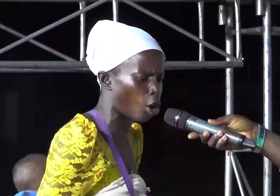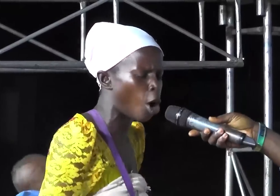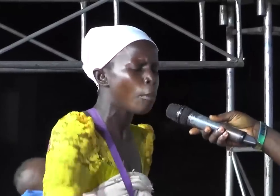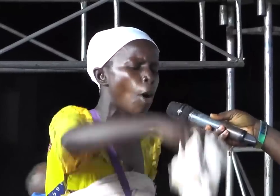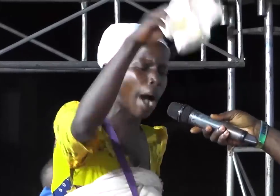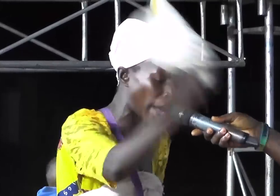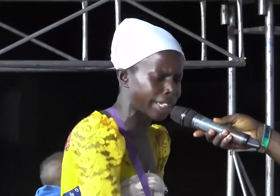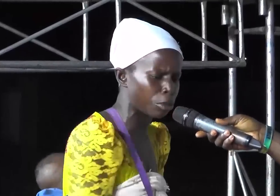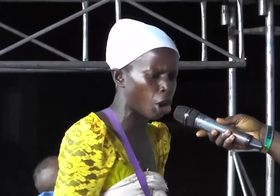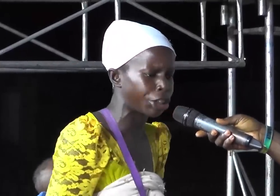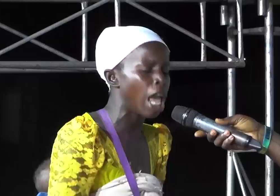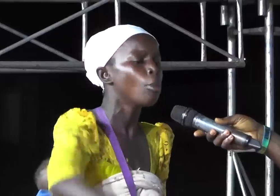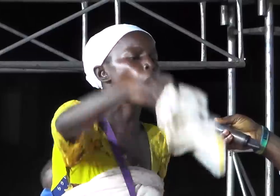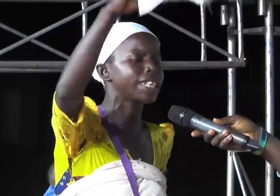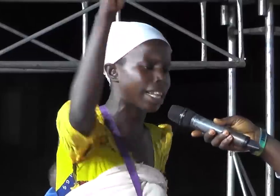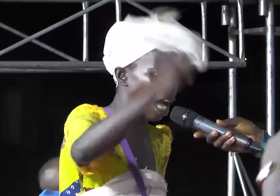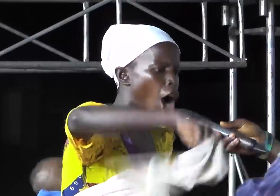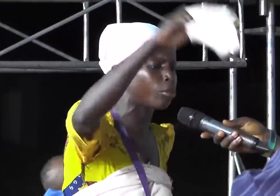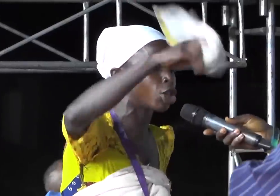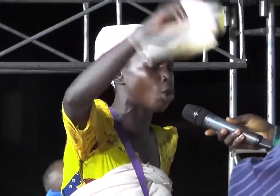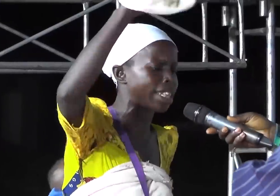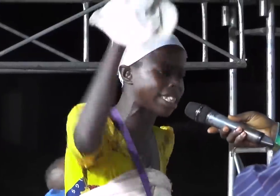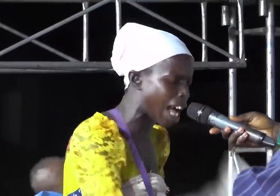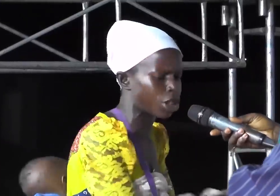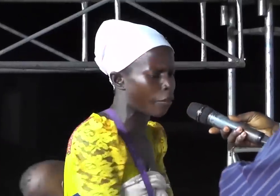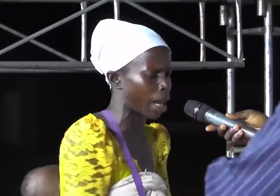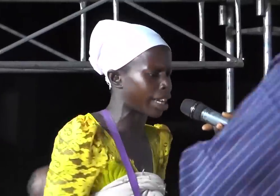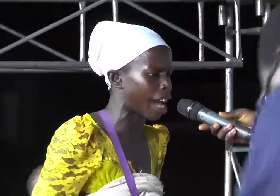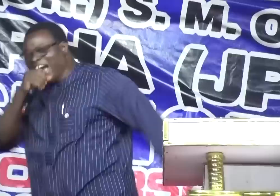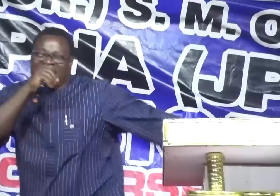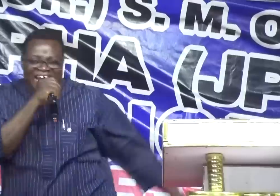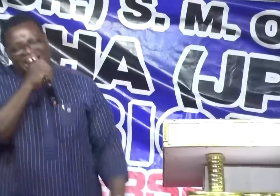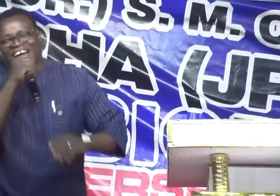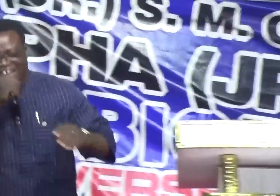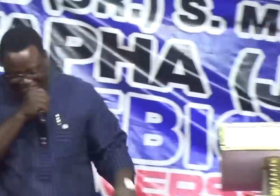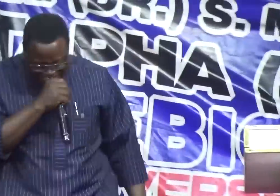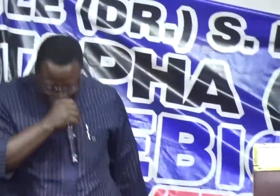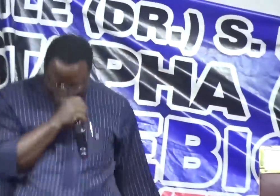ma tan kankan mo gba ma je mu na je mo de ta almost 20 years of material